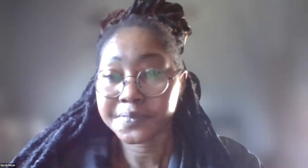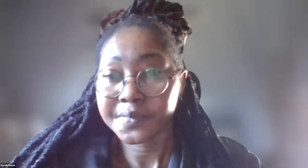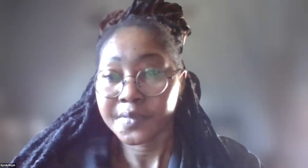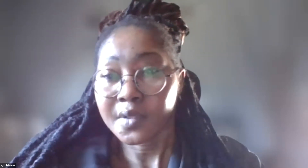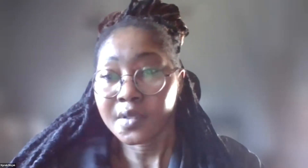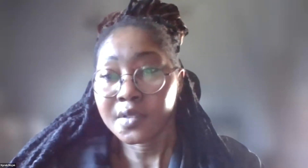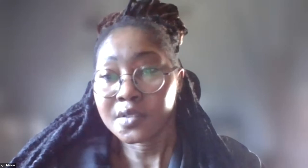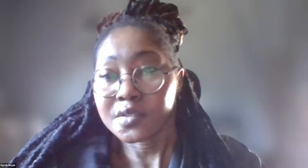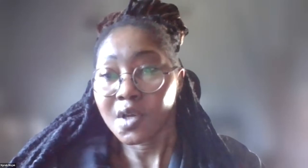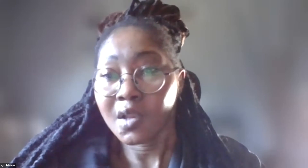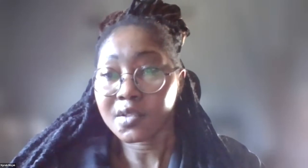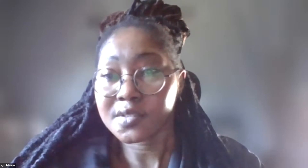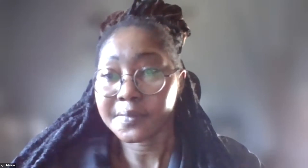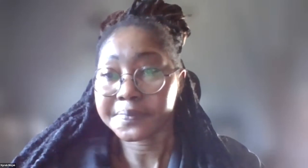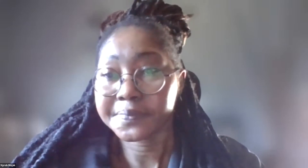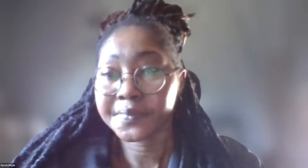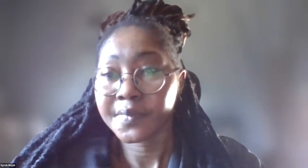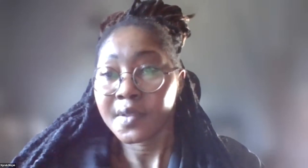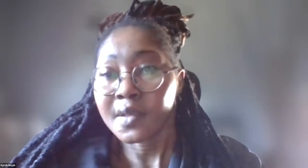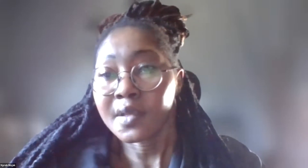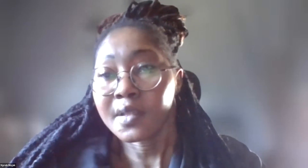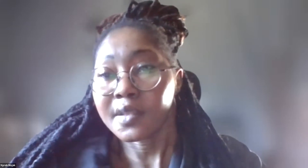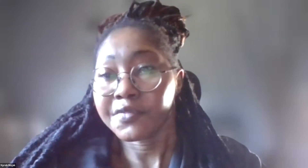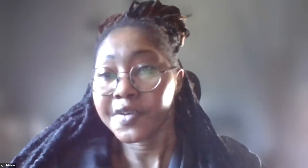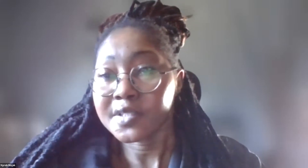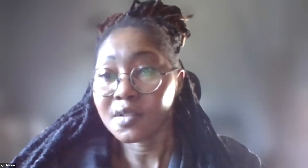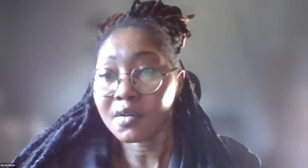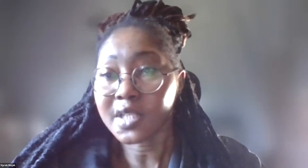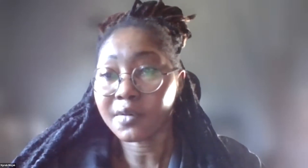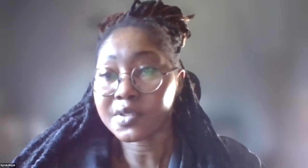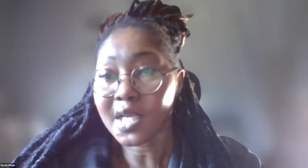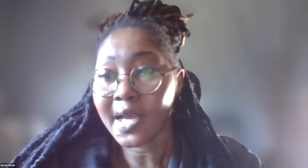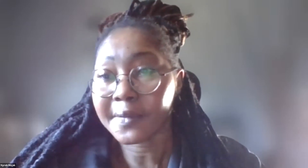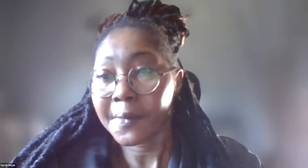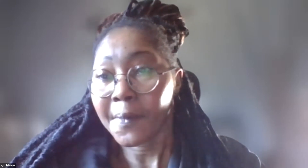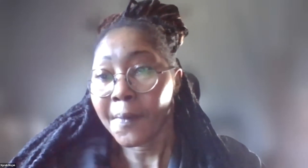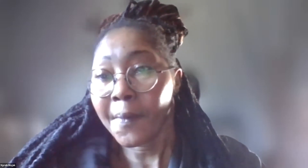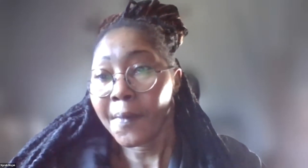settings. So I lost them. The first lockdown was